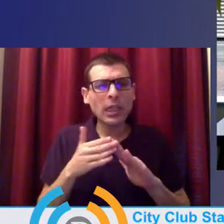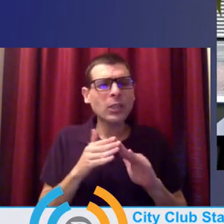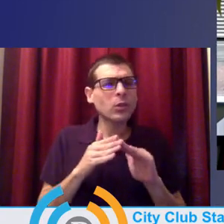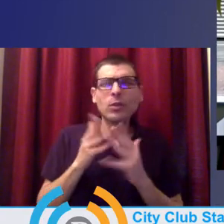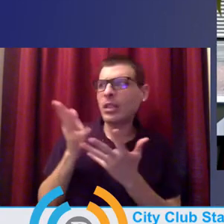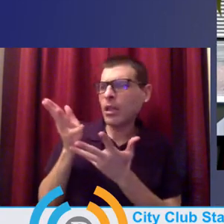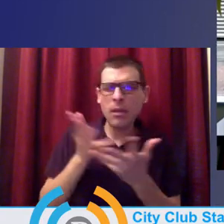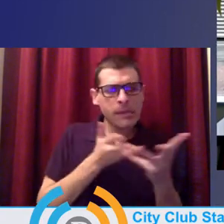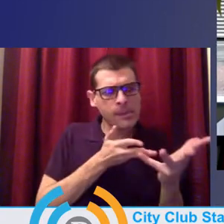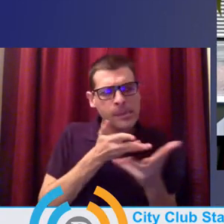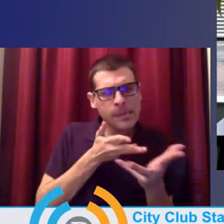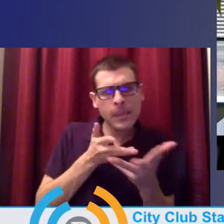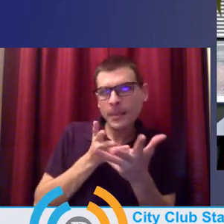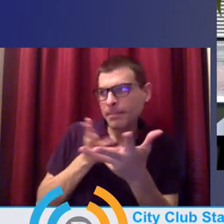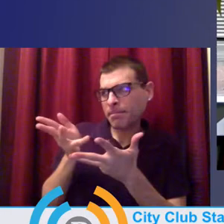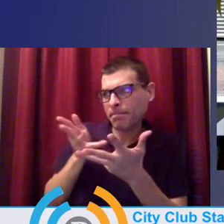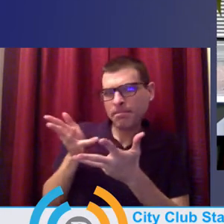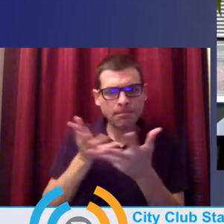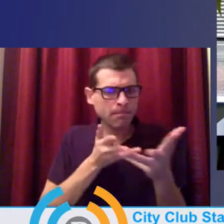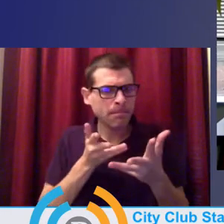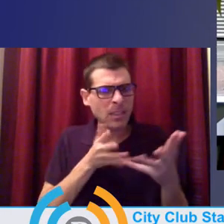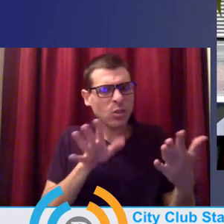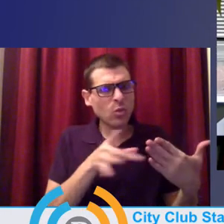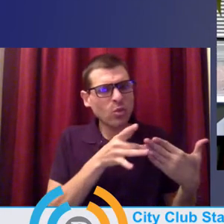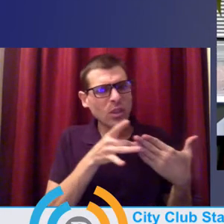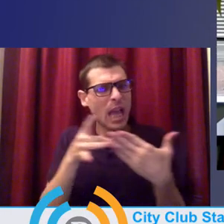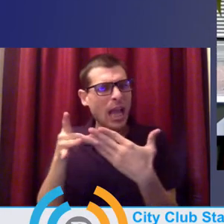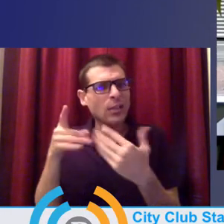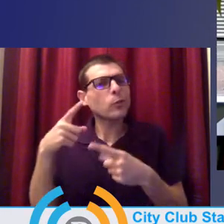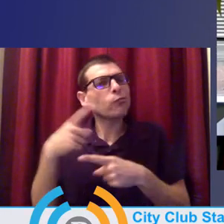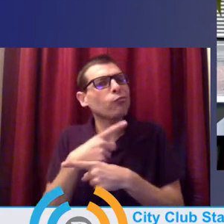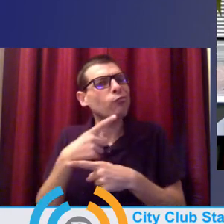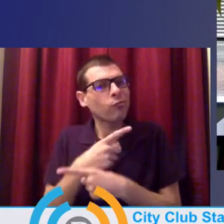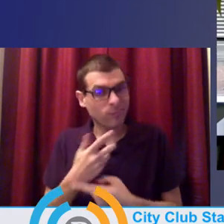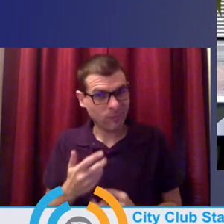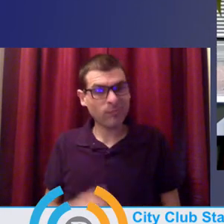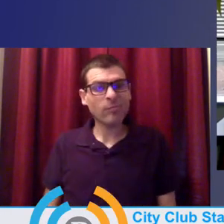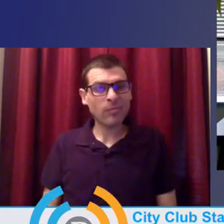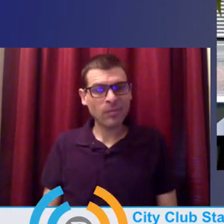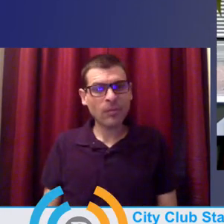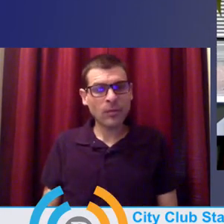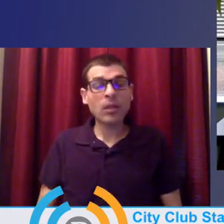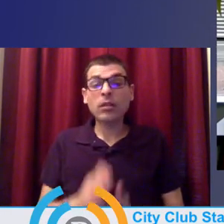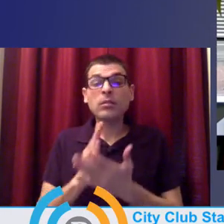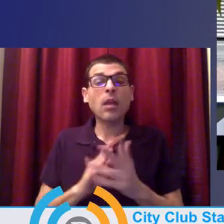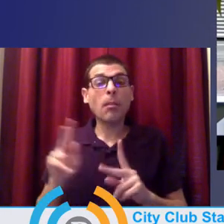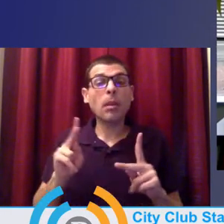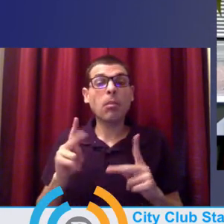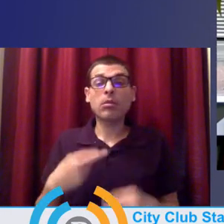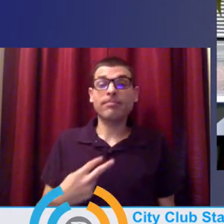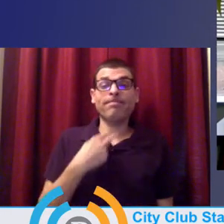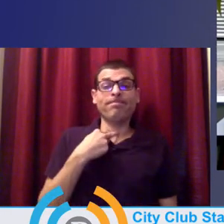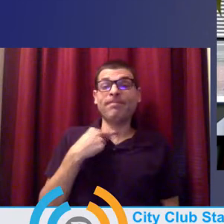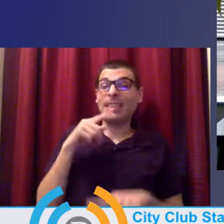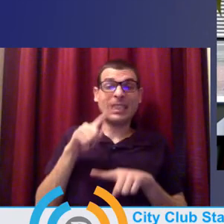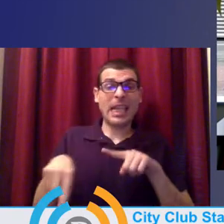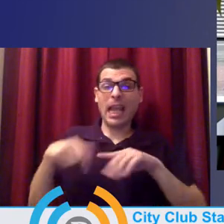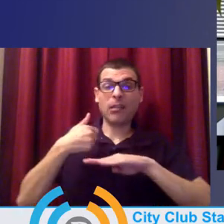to guide them in the right direction. People told us that they need transportation. Folks who are